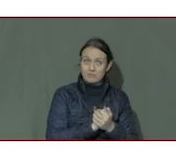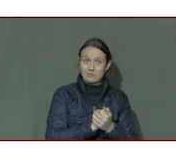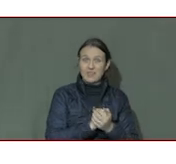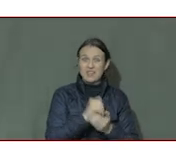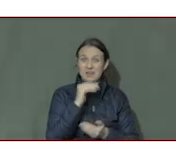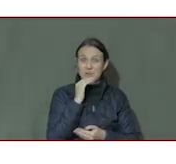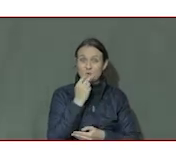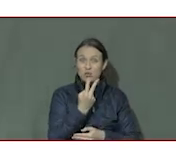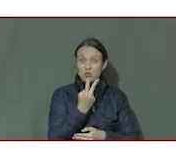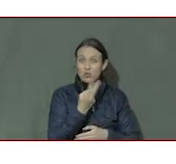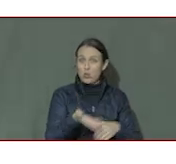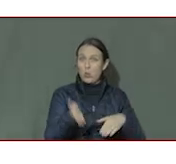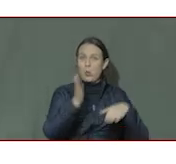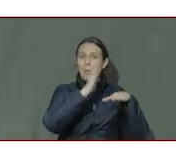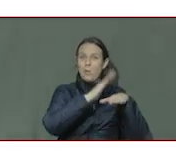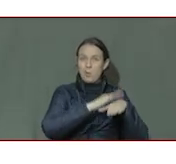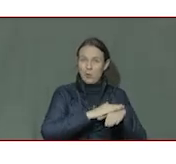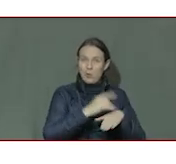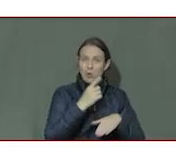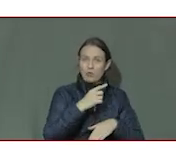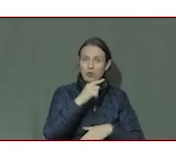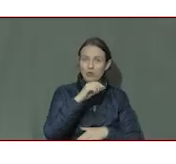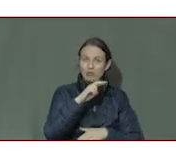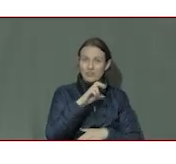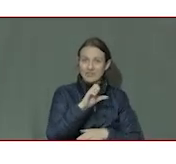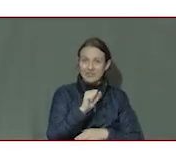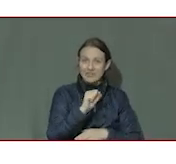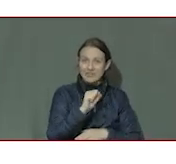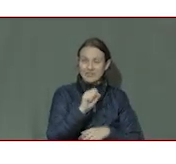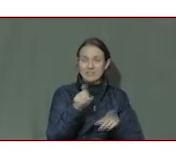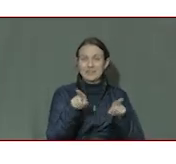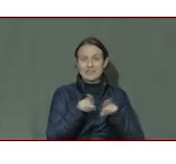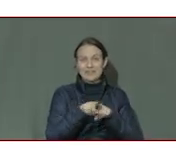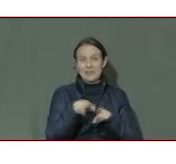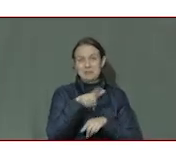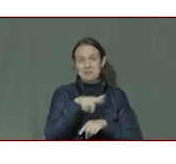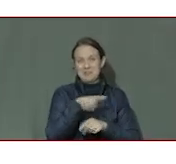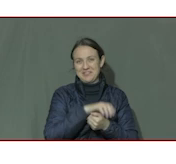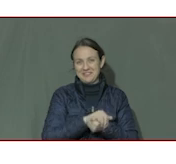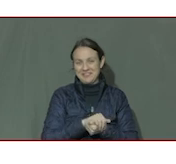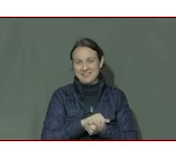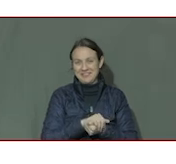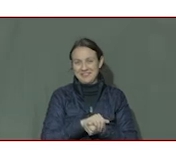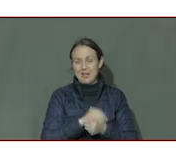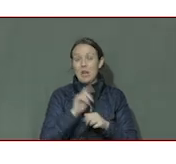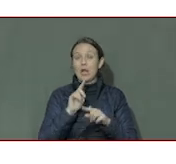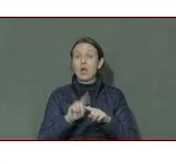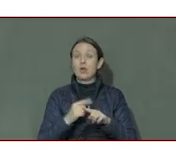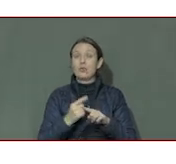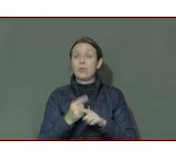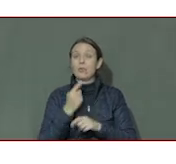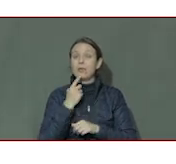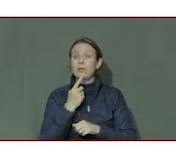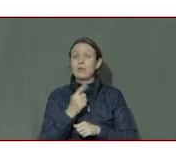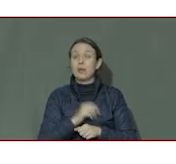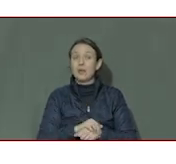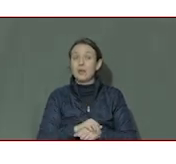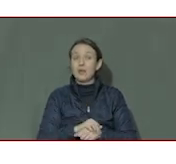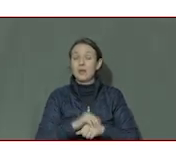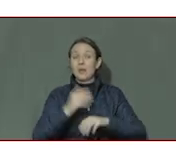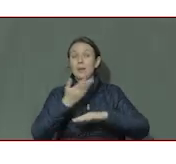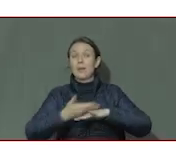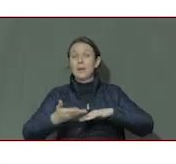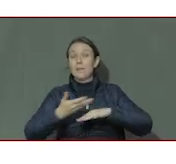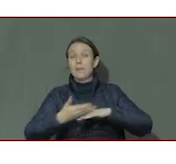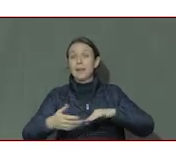2 alternative forms of a gene at the same what? Locus. Example, they say what? Blood